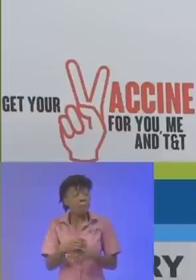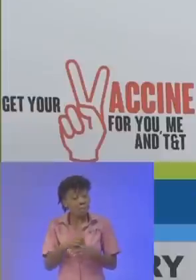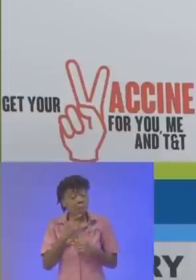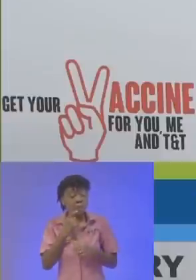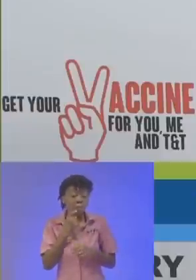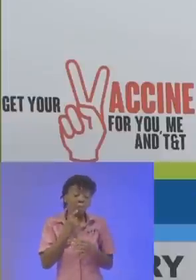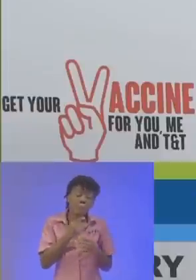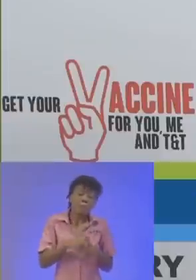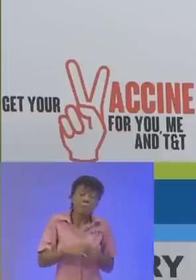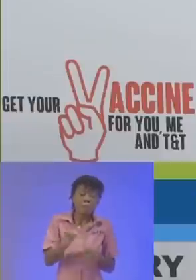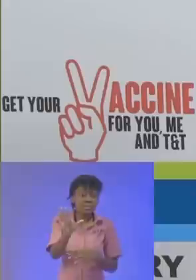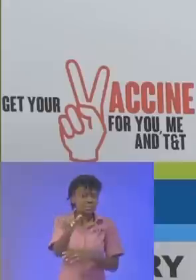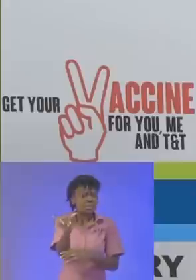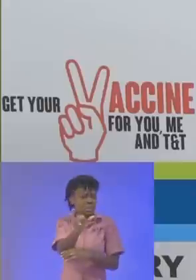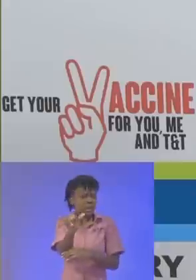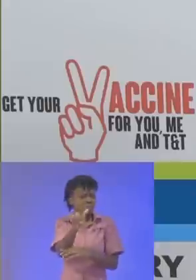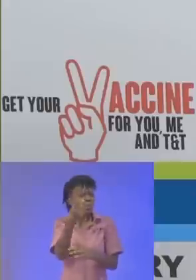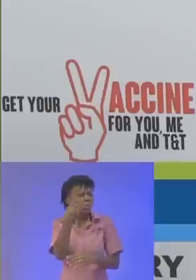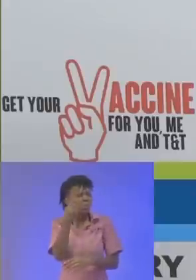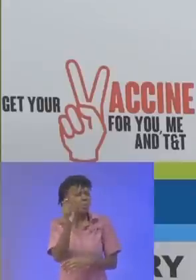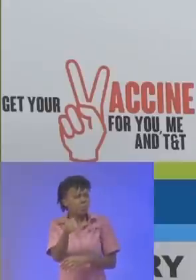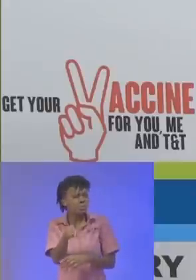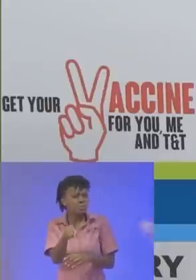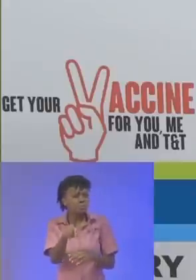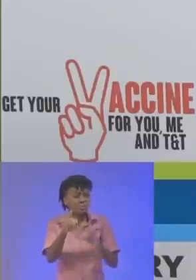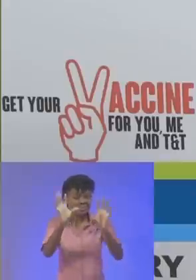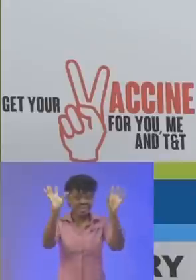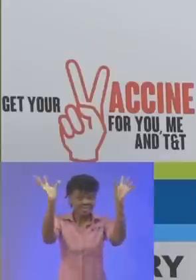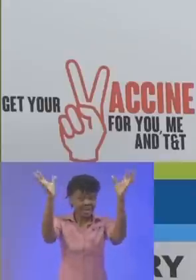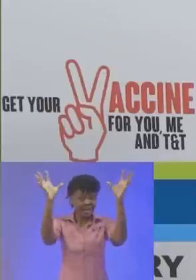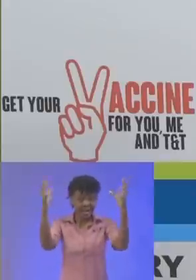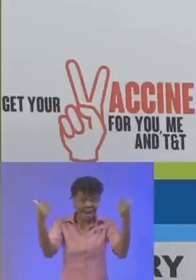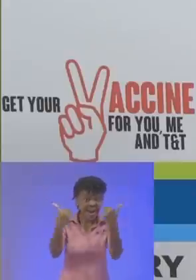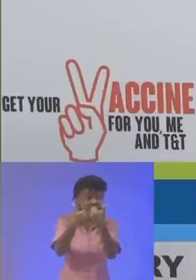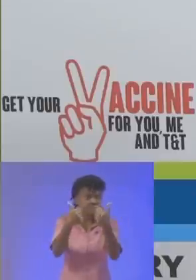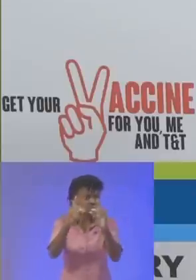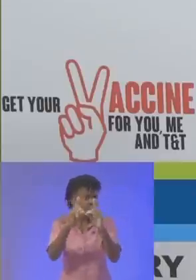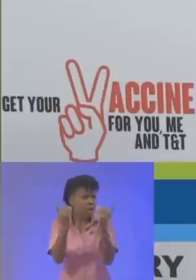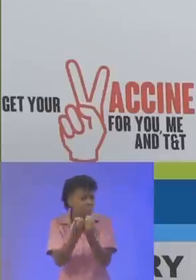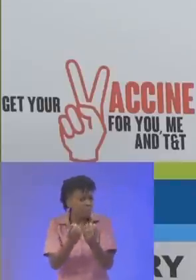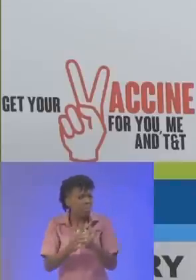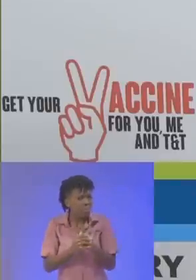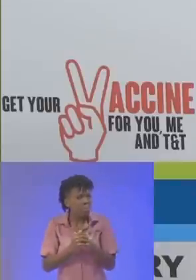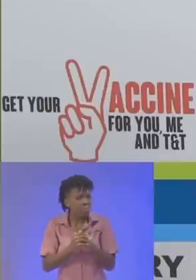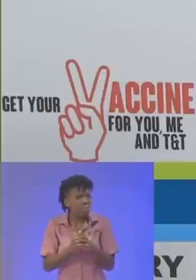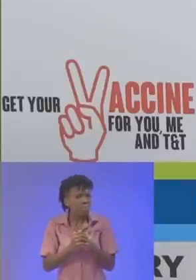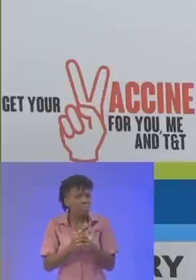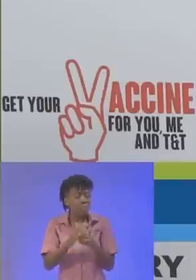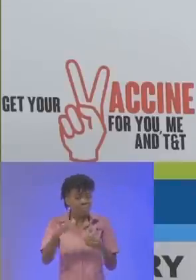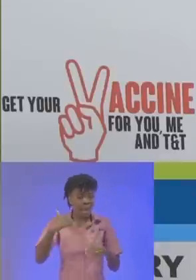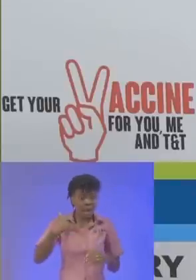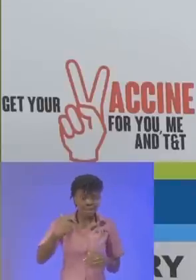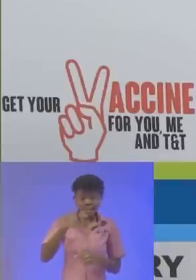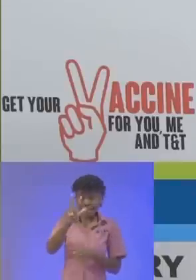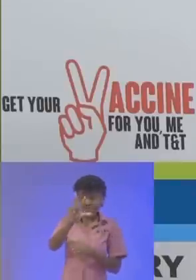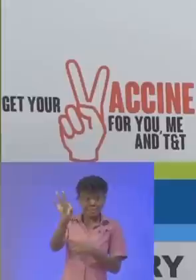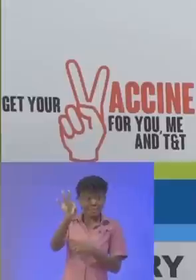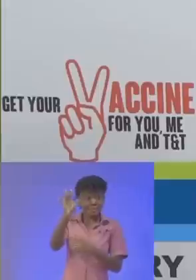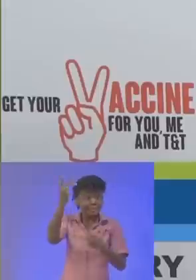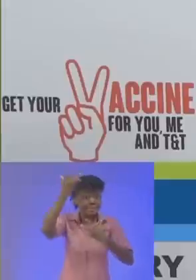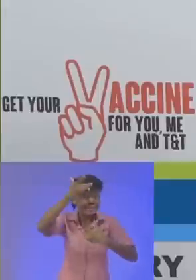trend is noted in the accident and emergency departments, where there are 39 patients this